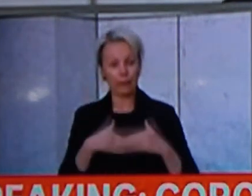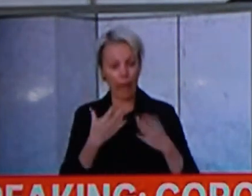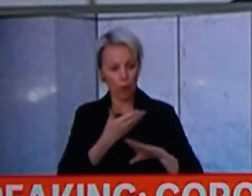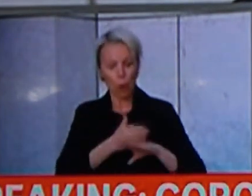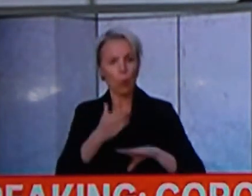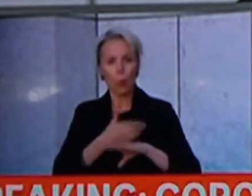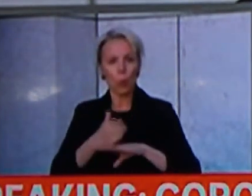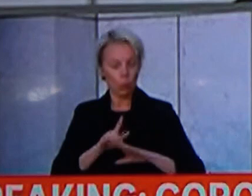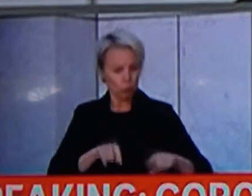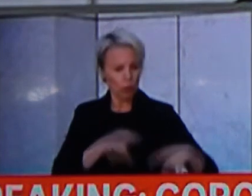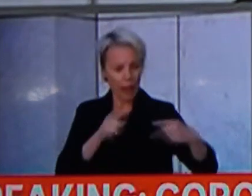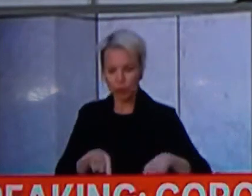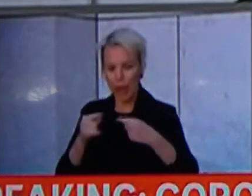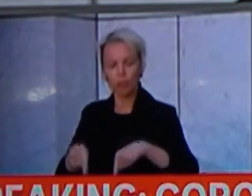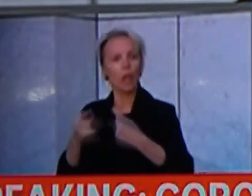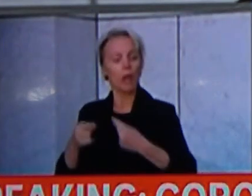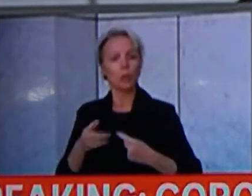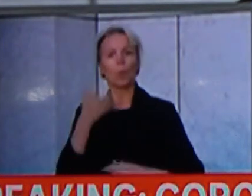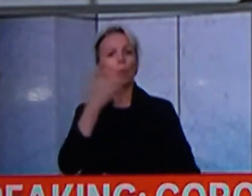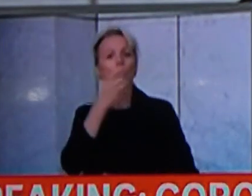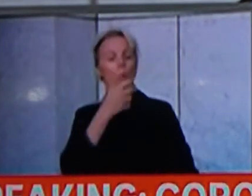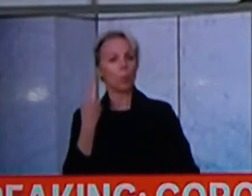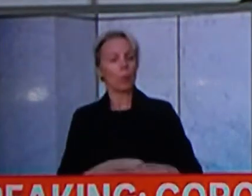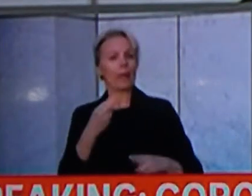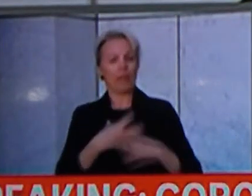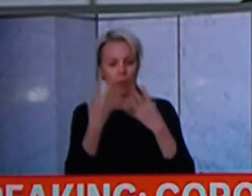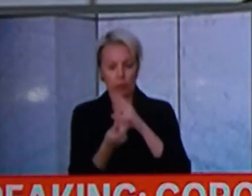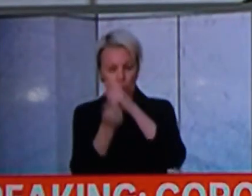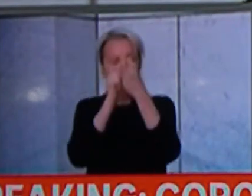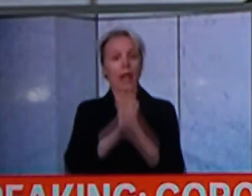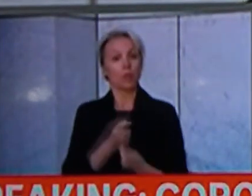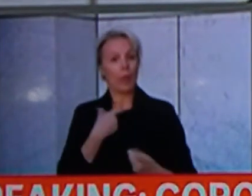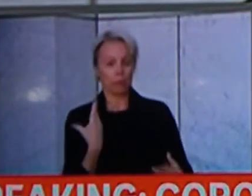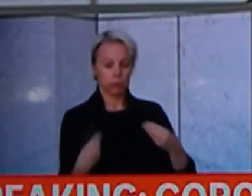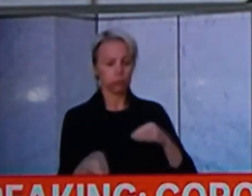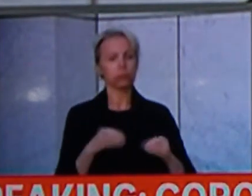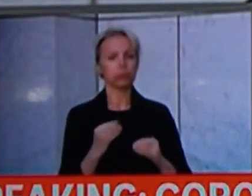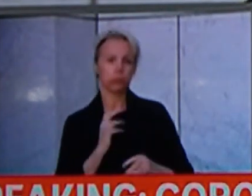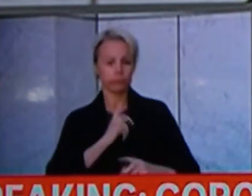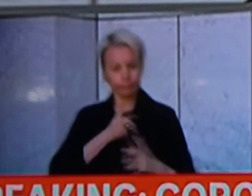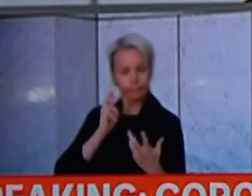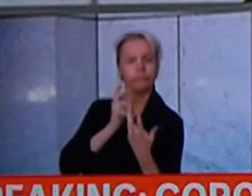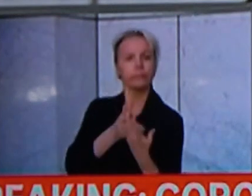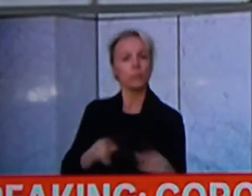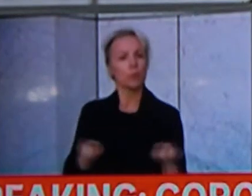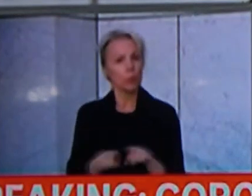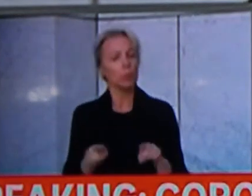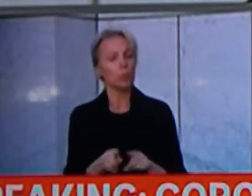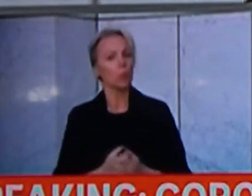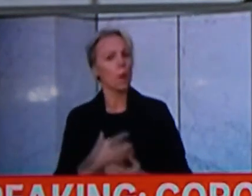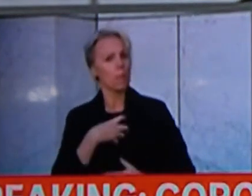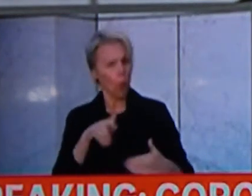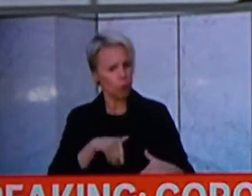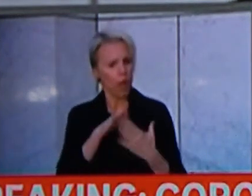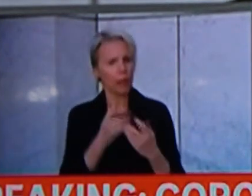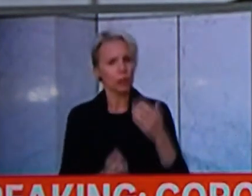new challenges emerge very, very quickly, and we need to be very agile to respond to those. So there are more challenges